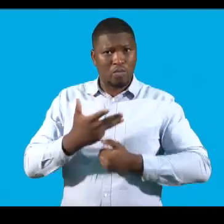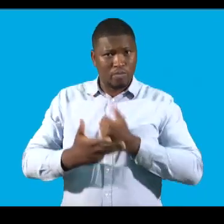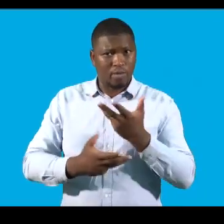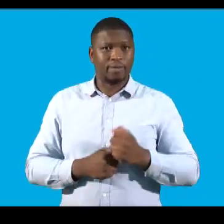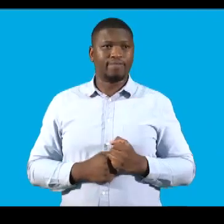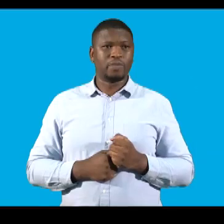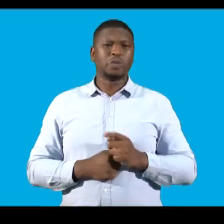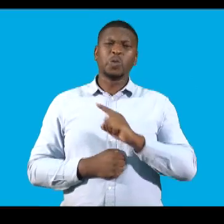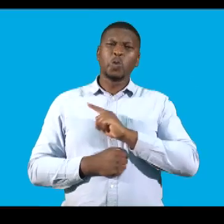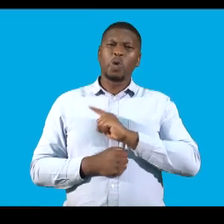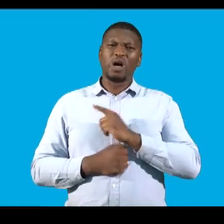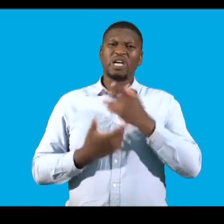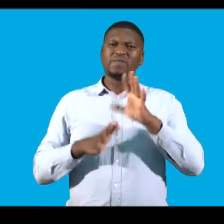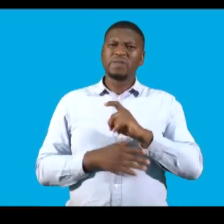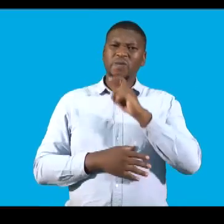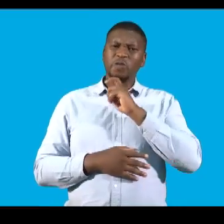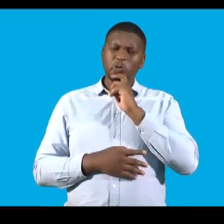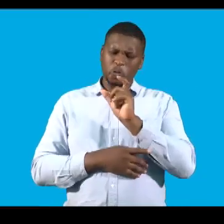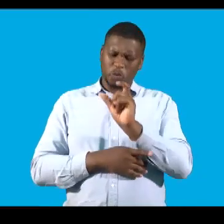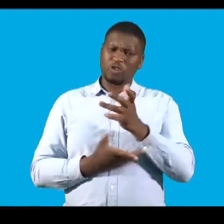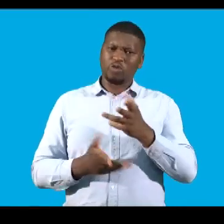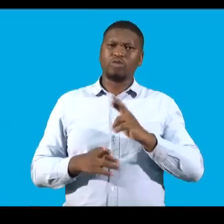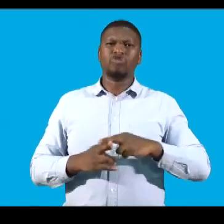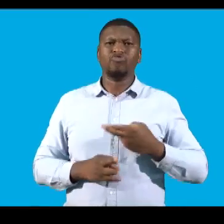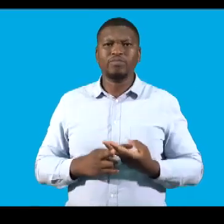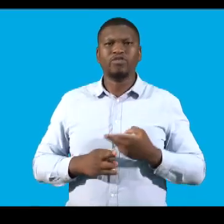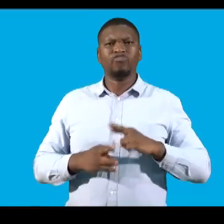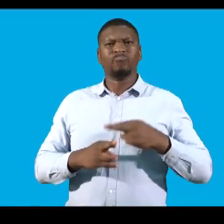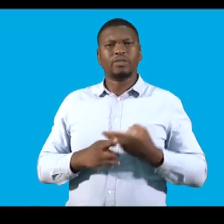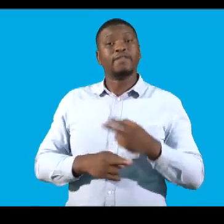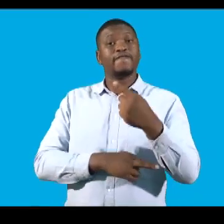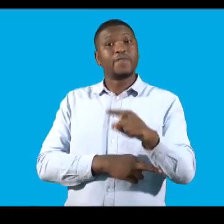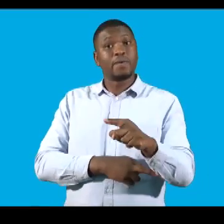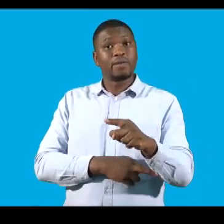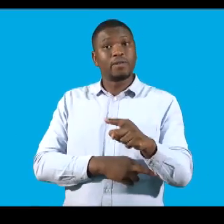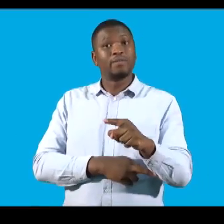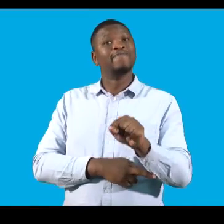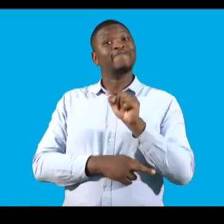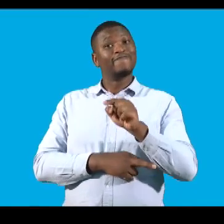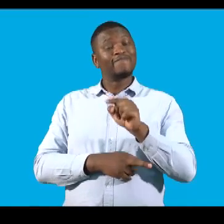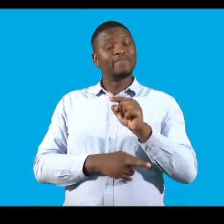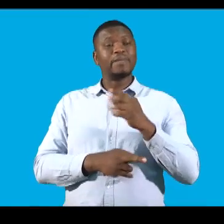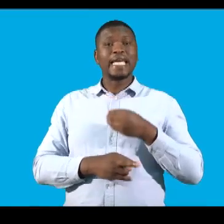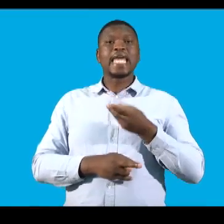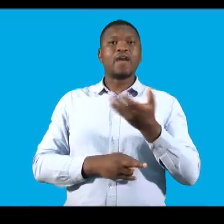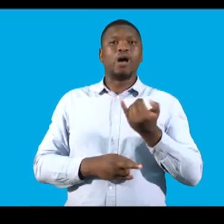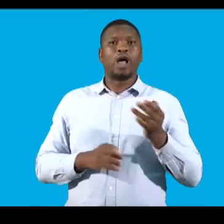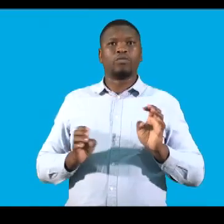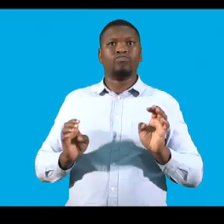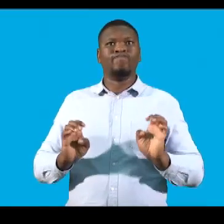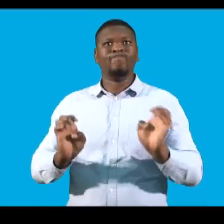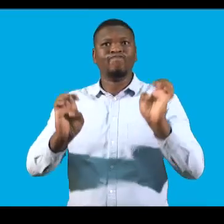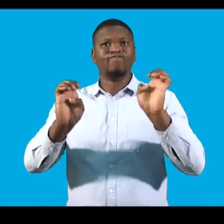So, why would the speaker use repetition? The repetition creates a sense